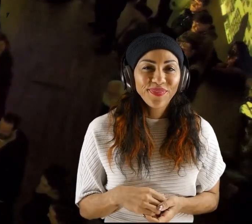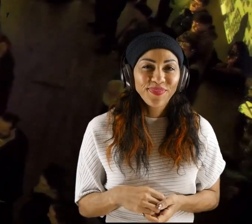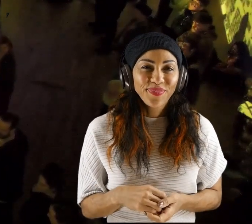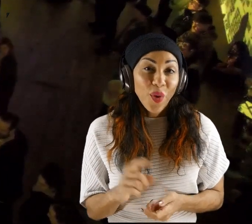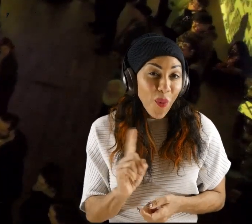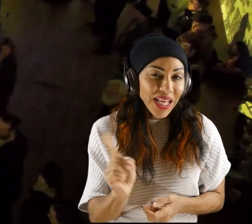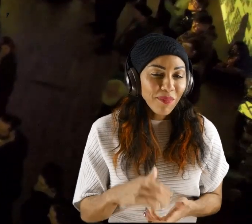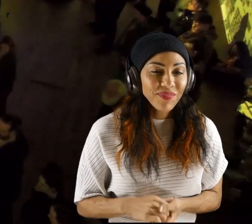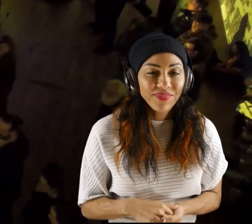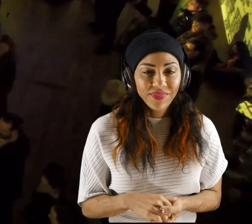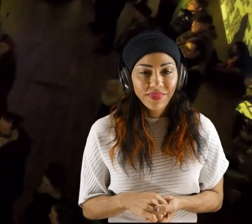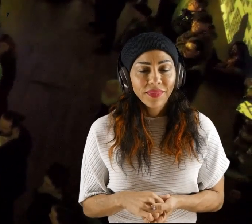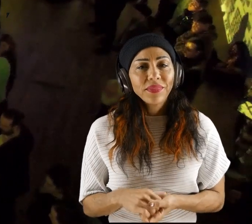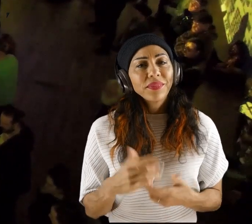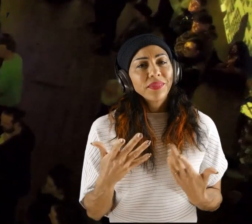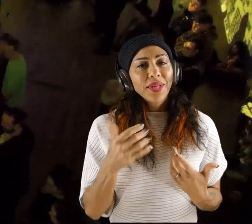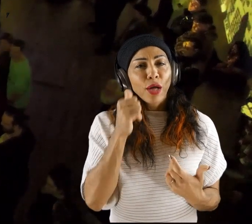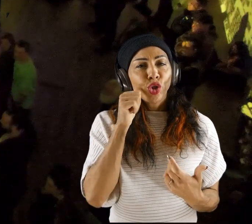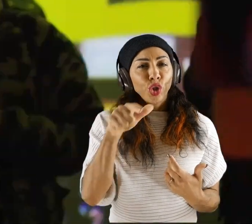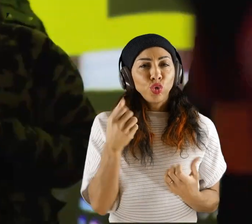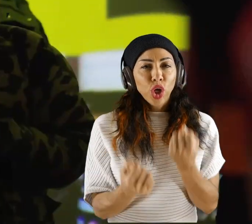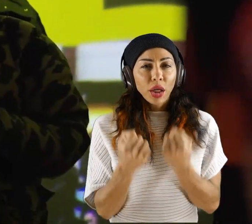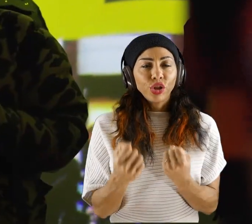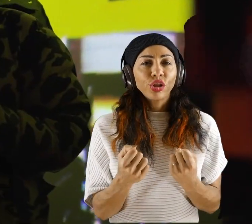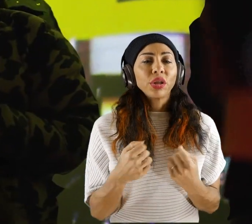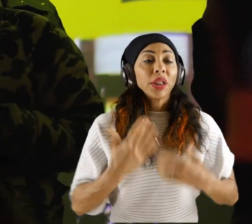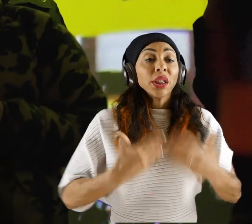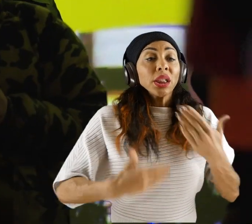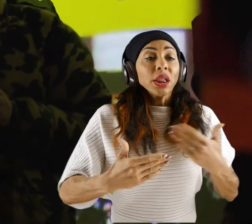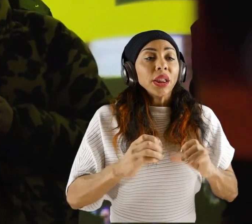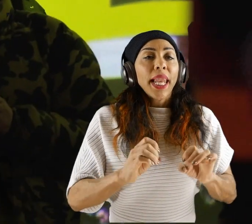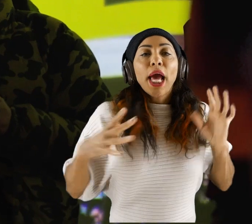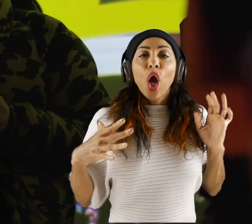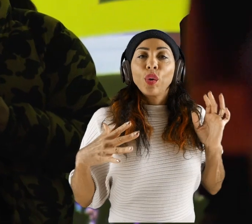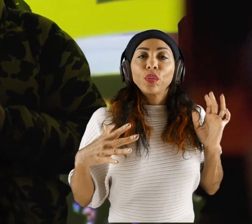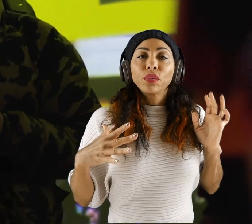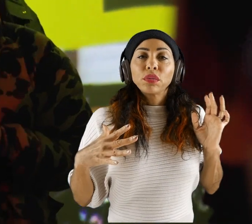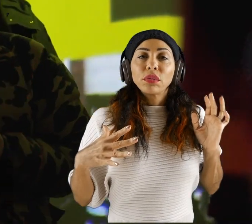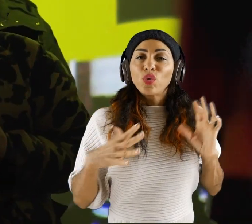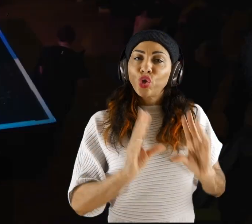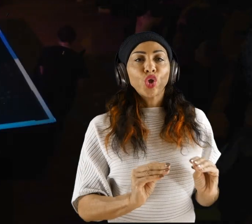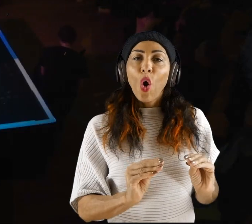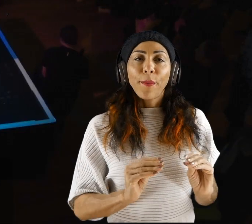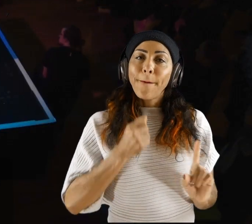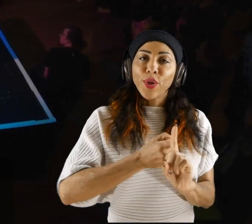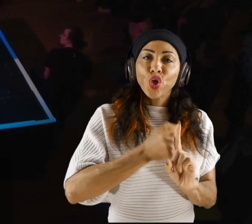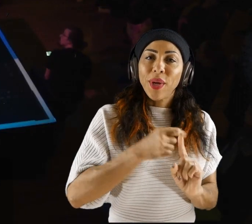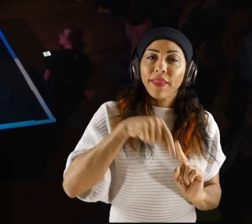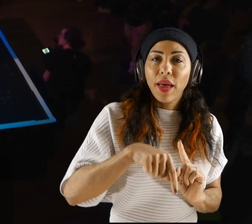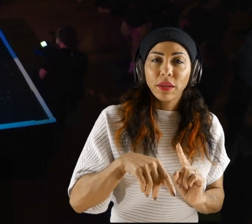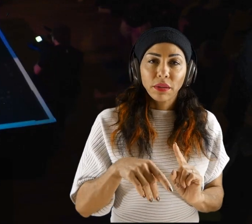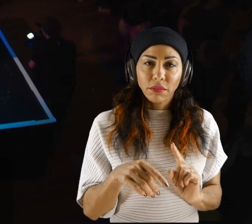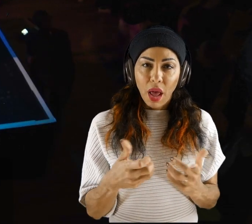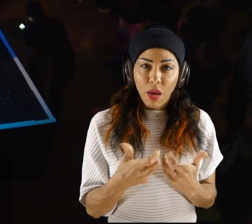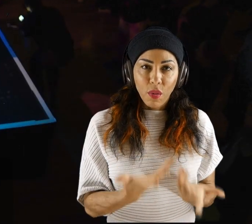you know when to let something go and to stop doing what you're pursuing? Yes, I've thought about